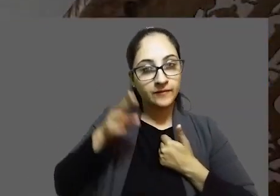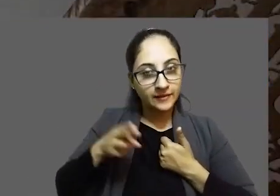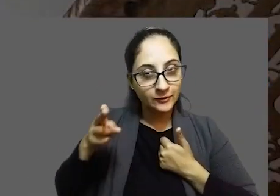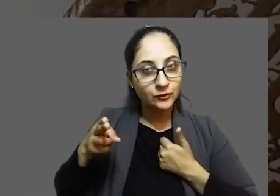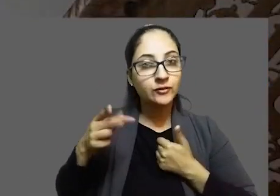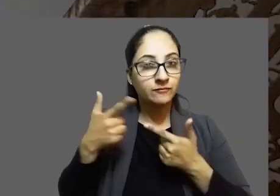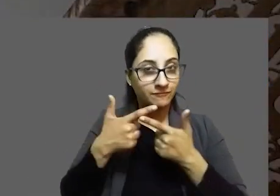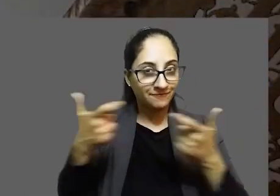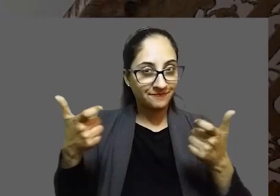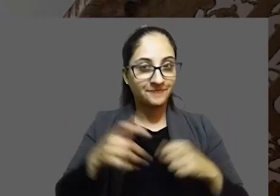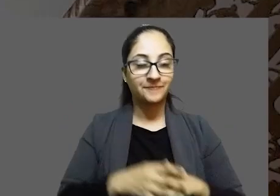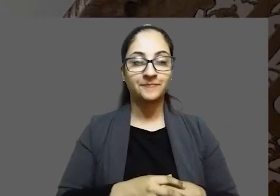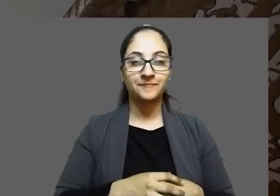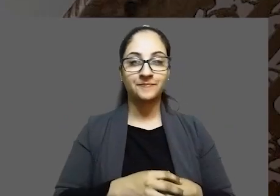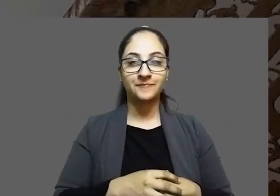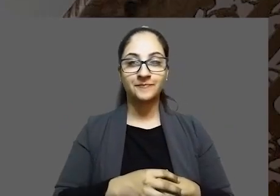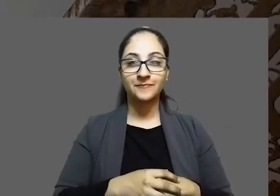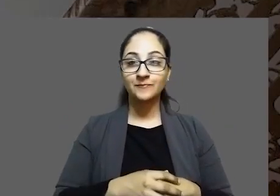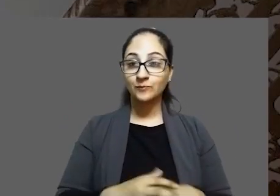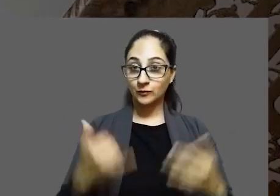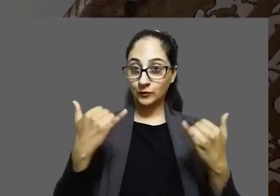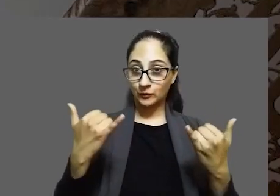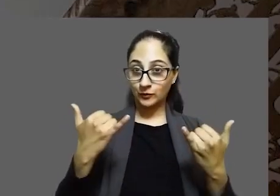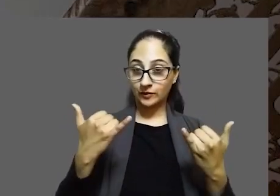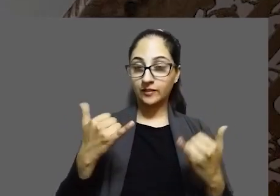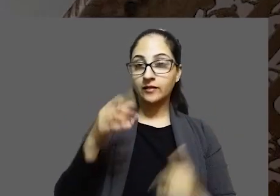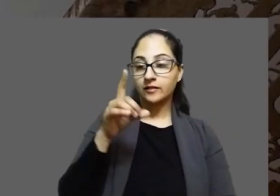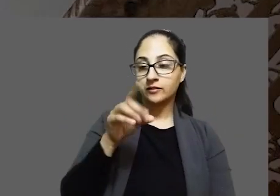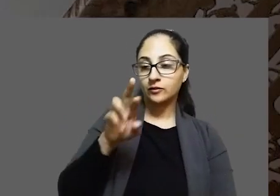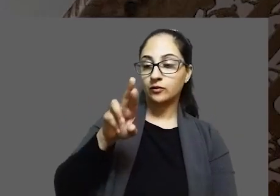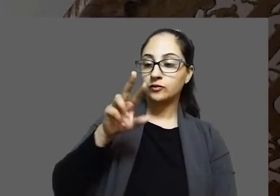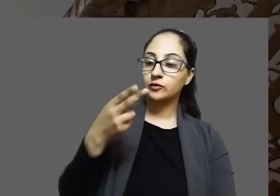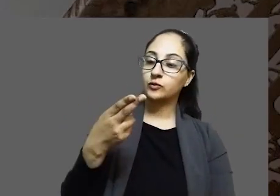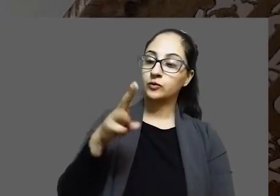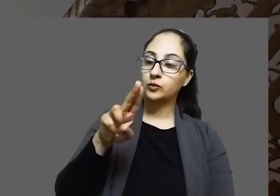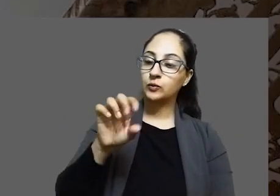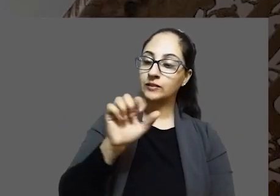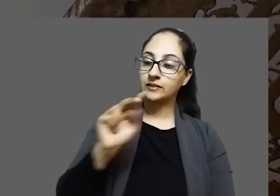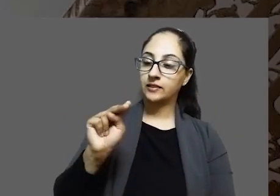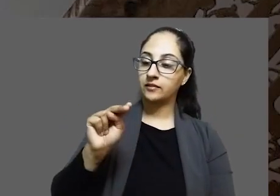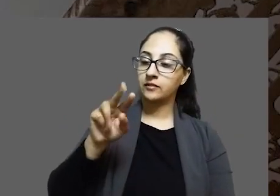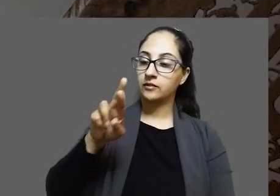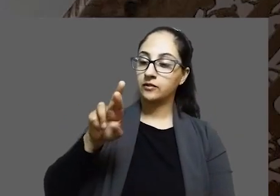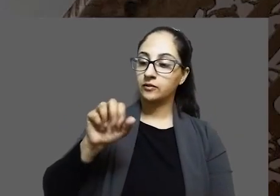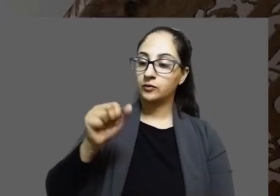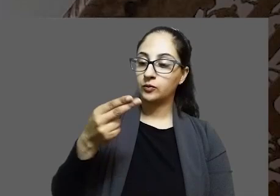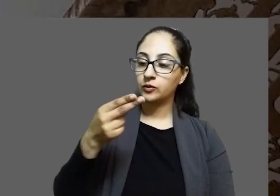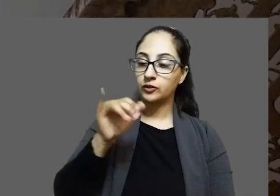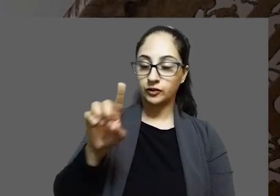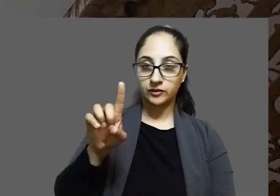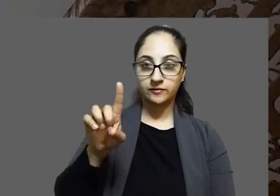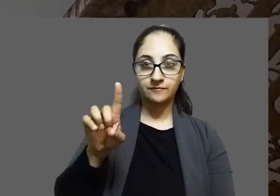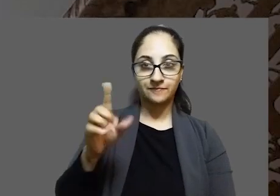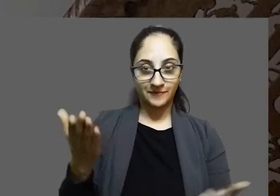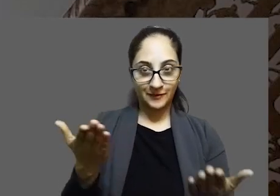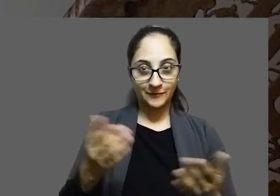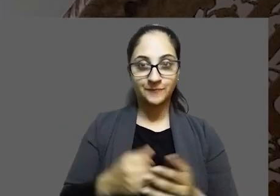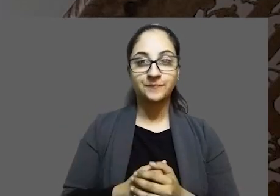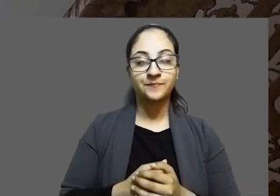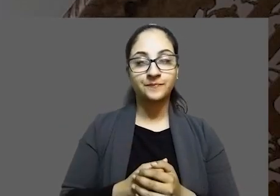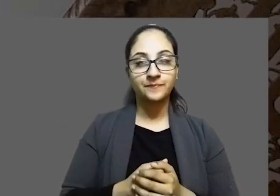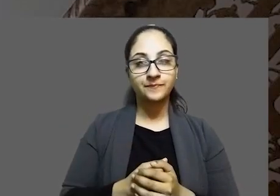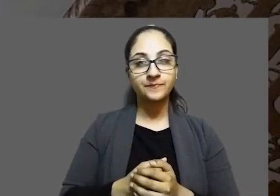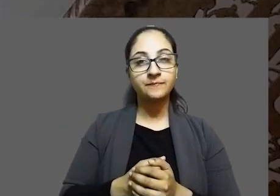with that, let's talk about tonight's program. We have with us tonight Dr. Hussein Rashid, whose scholarly work includes